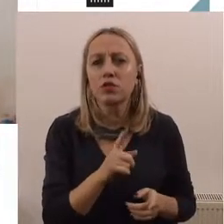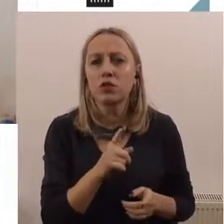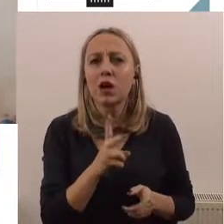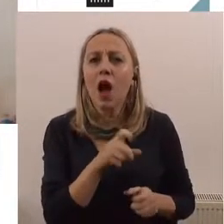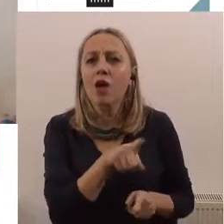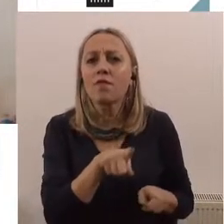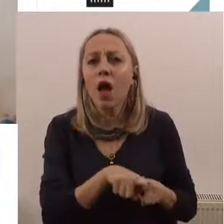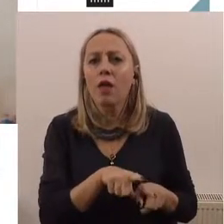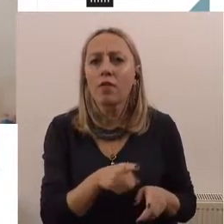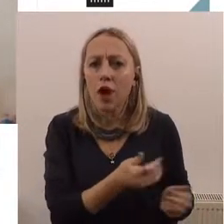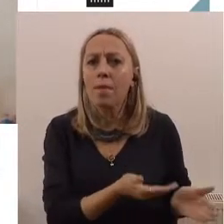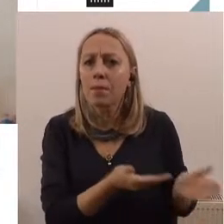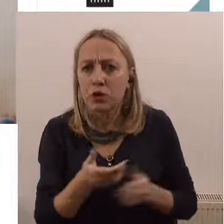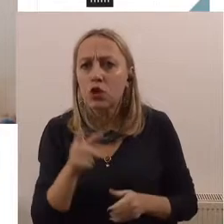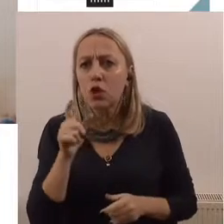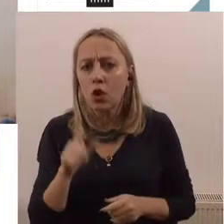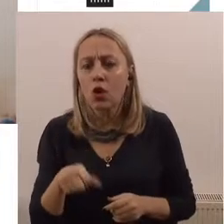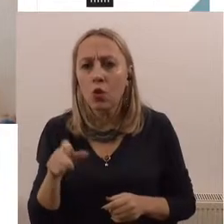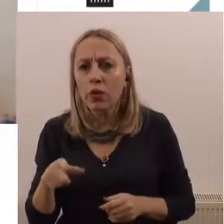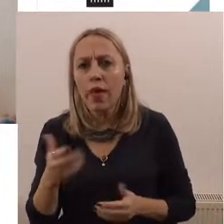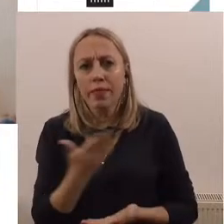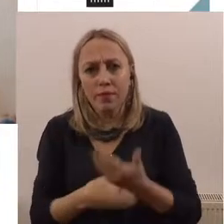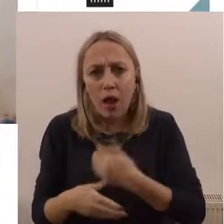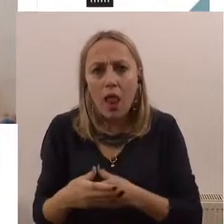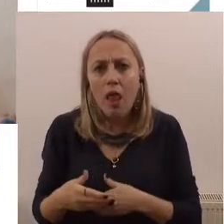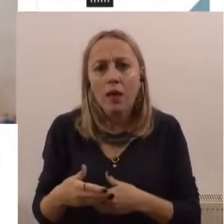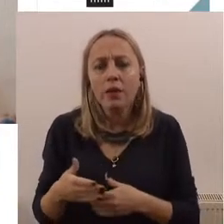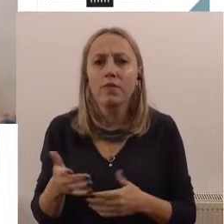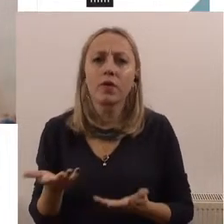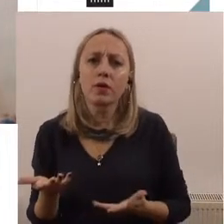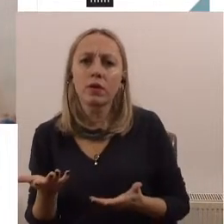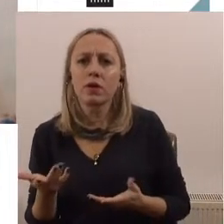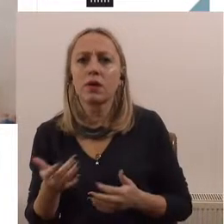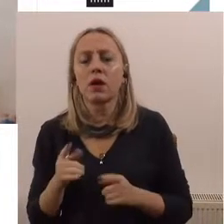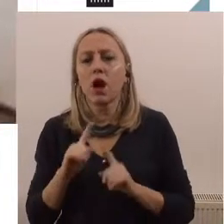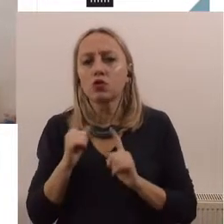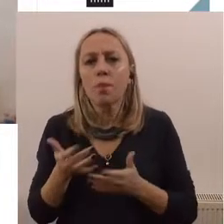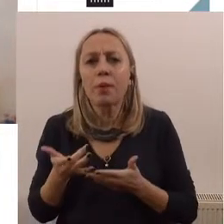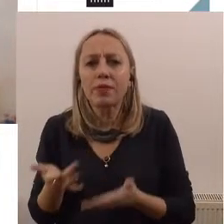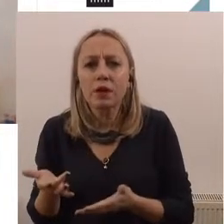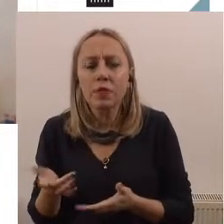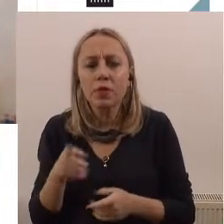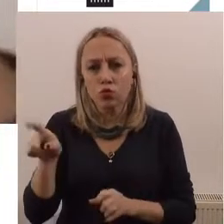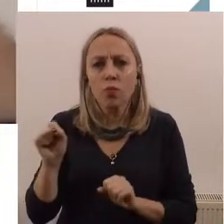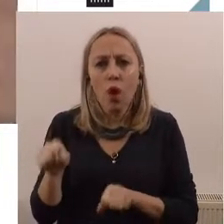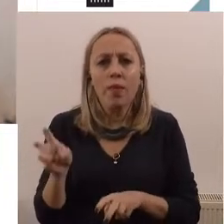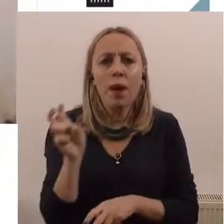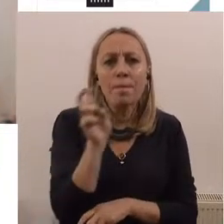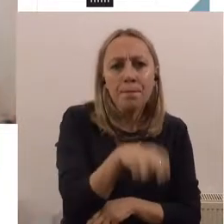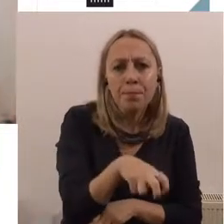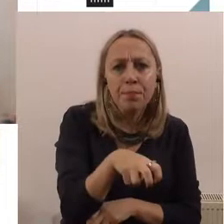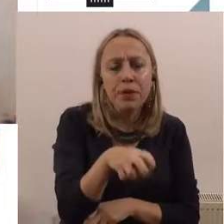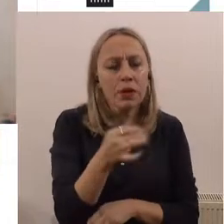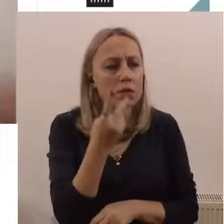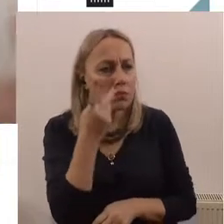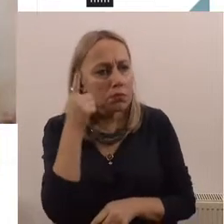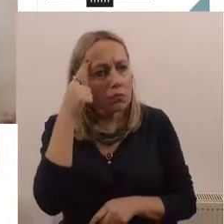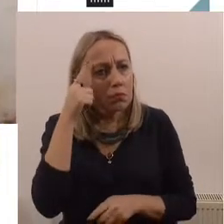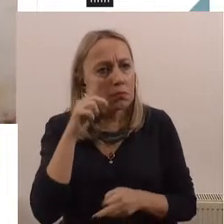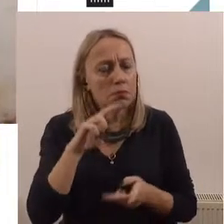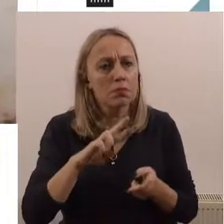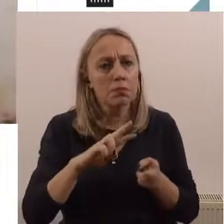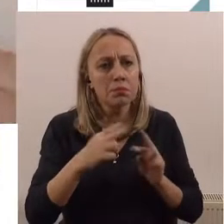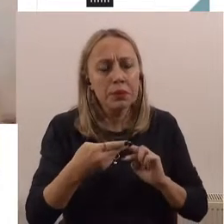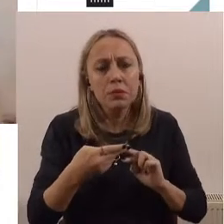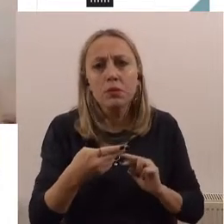audience and people with different disabilities and special needs to come and to value or